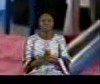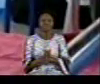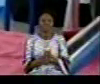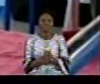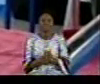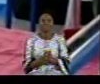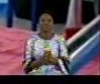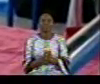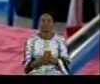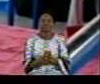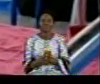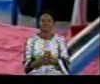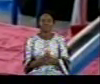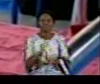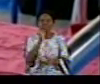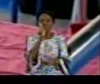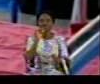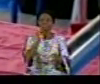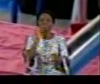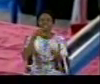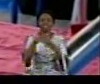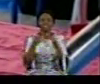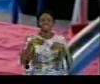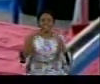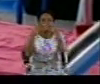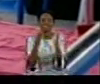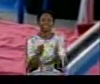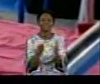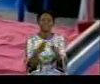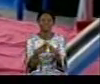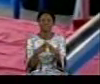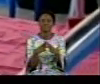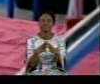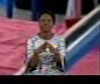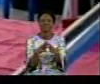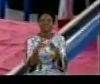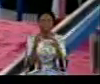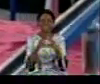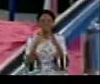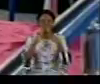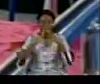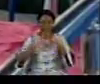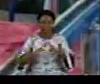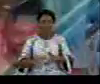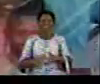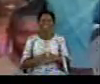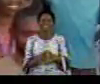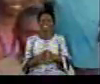is in the house very quiet but very formidable